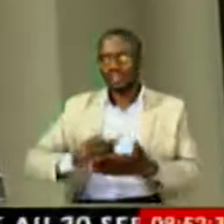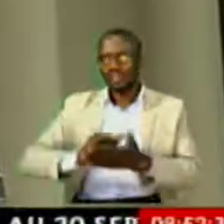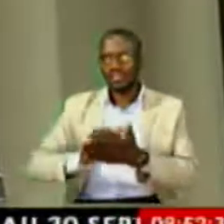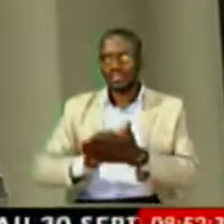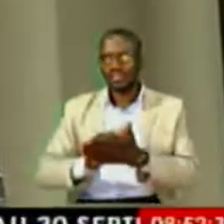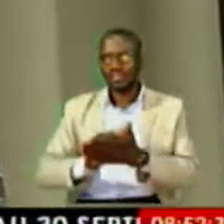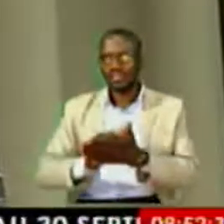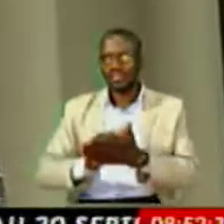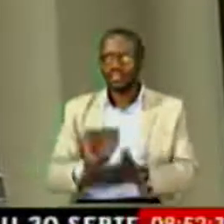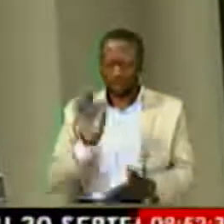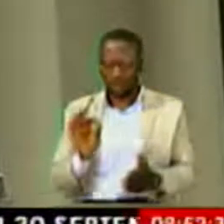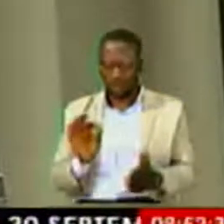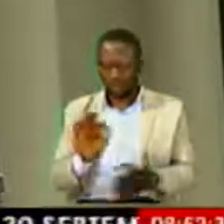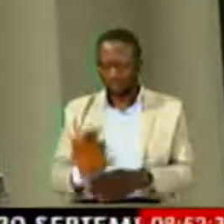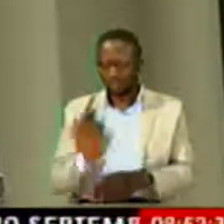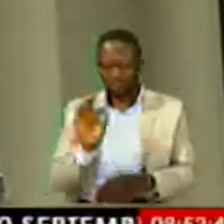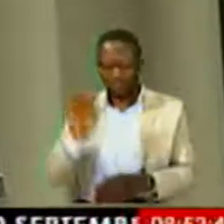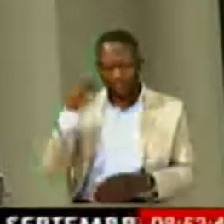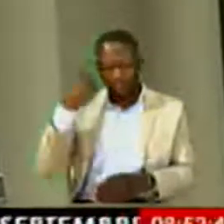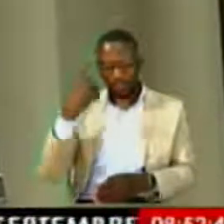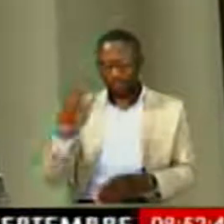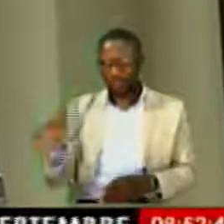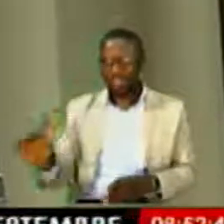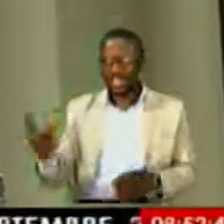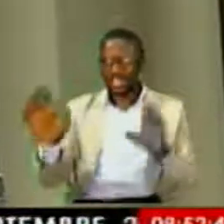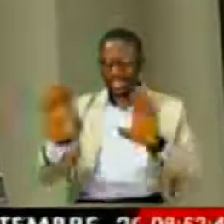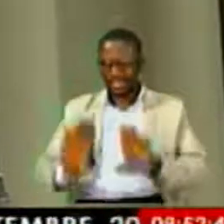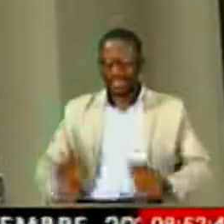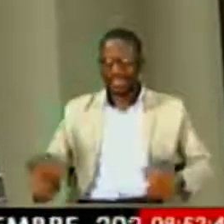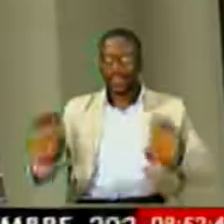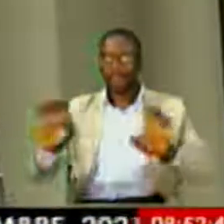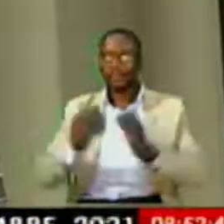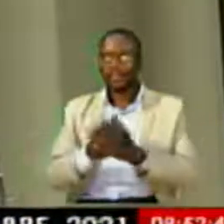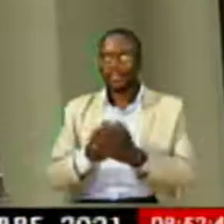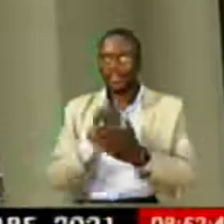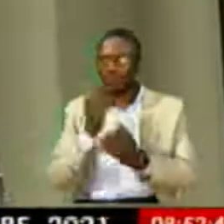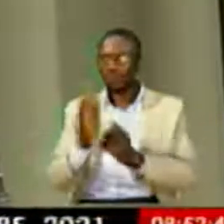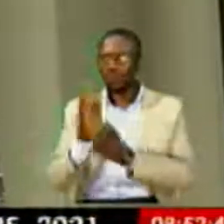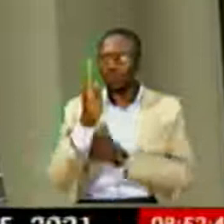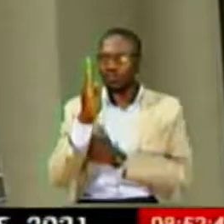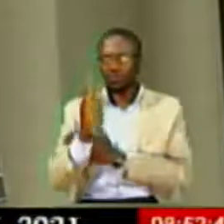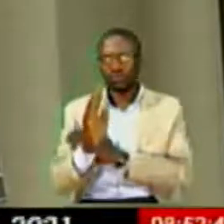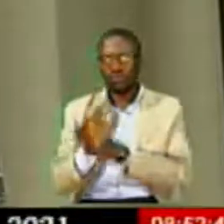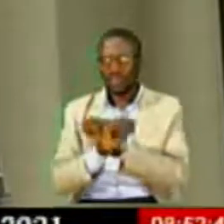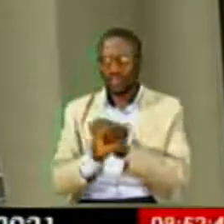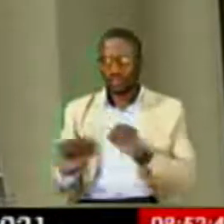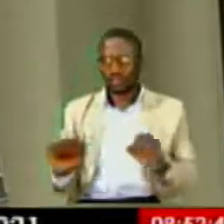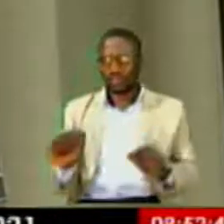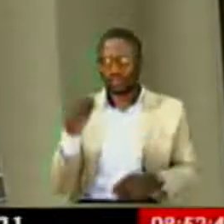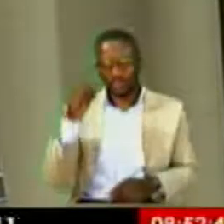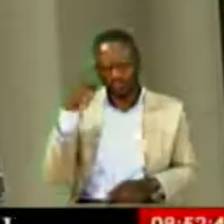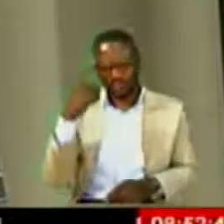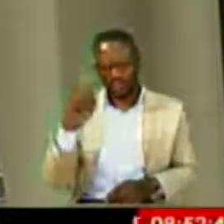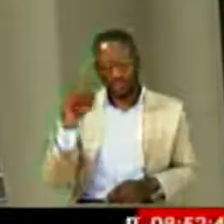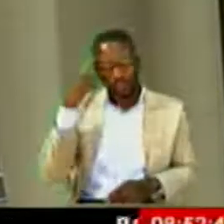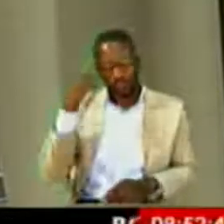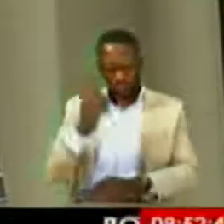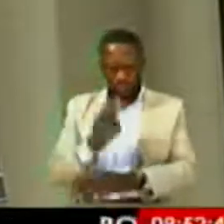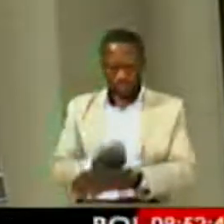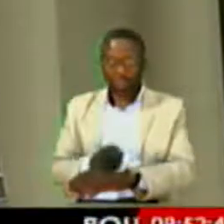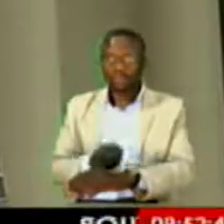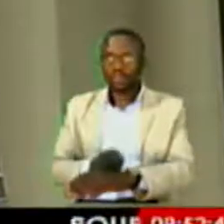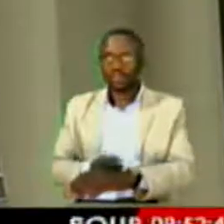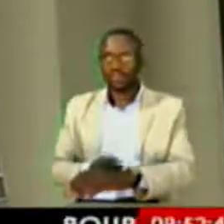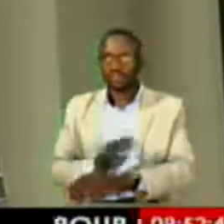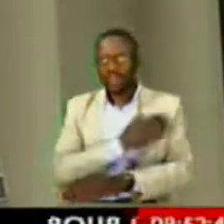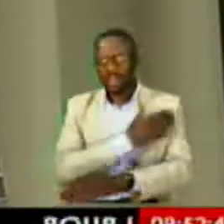good choice. A choice of eternity. Dieu va te sauver. God will save you. Pour le temps, for the time